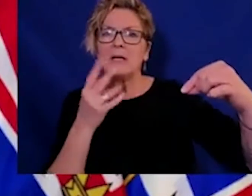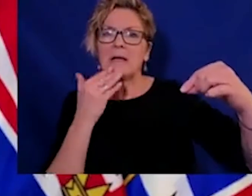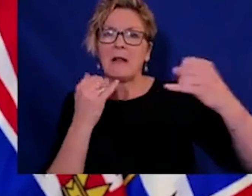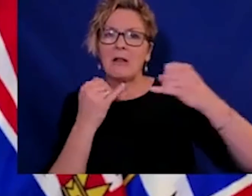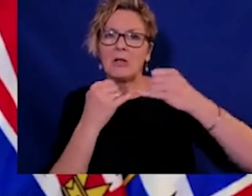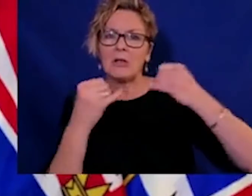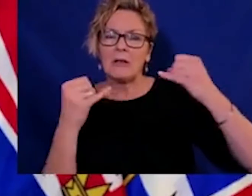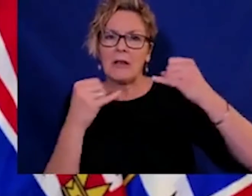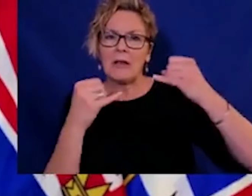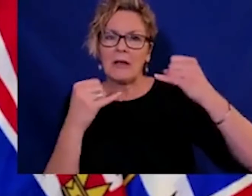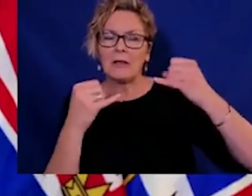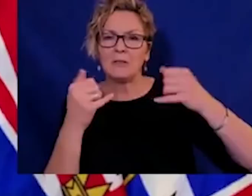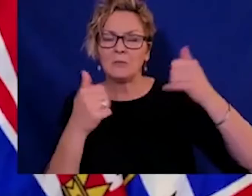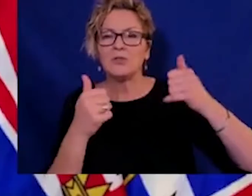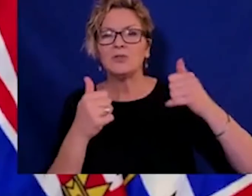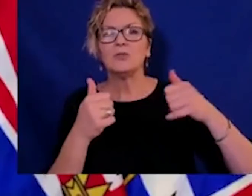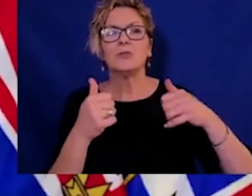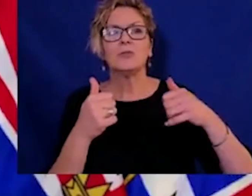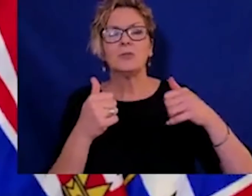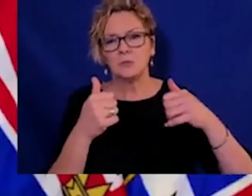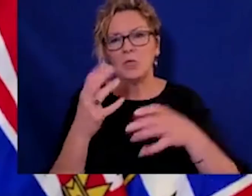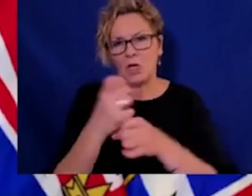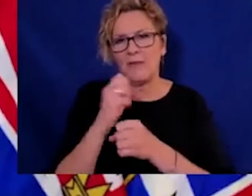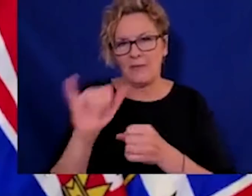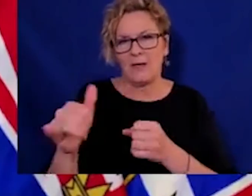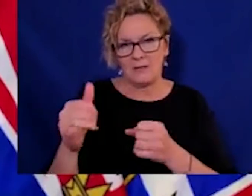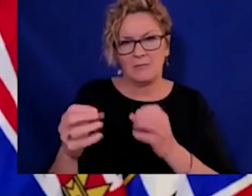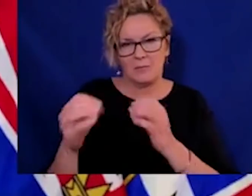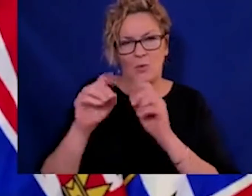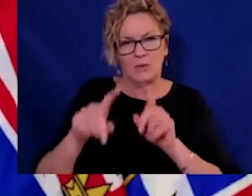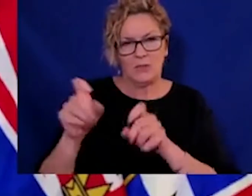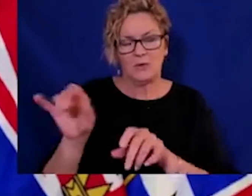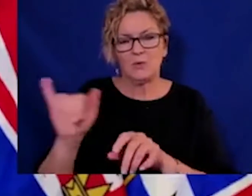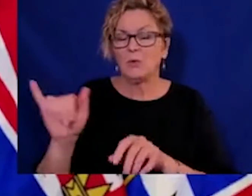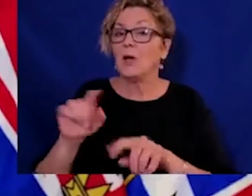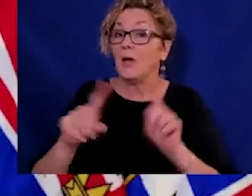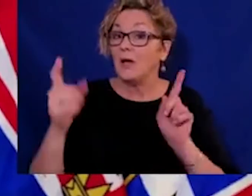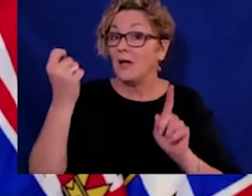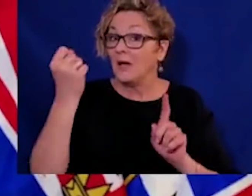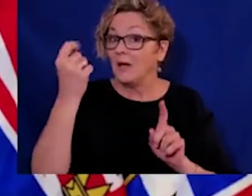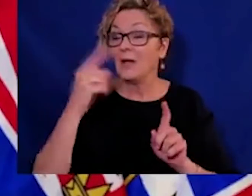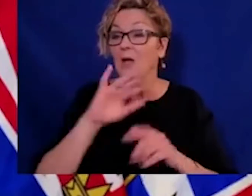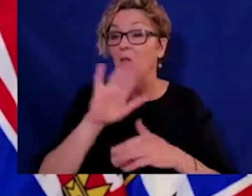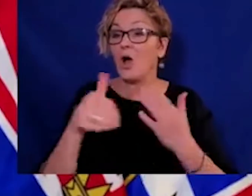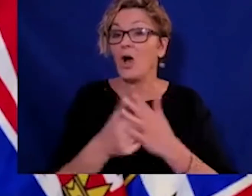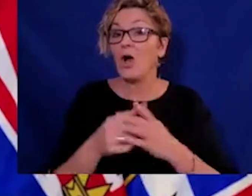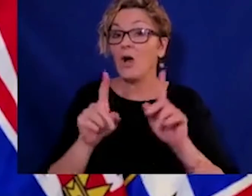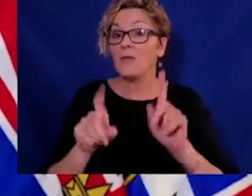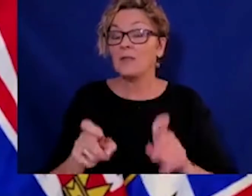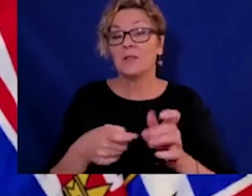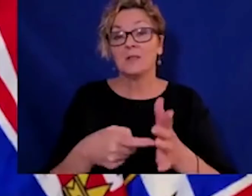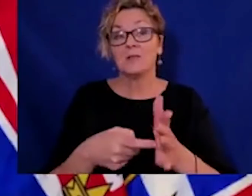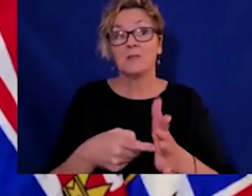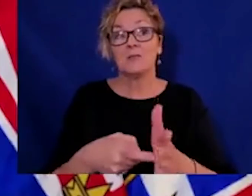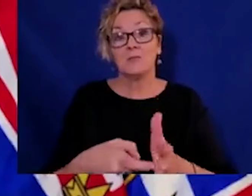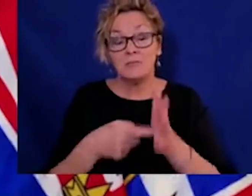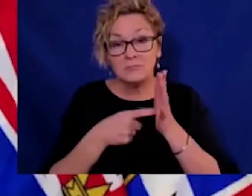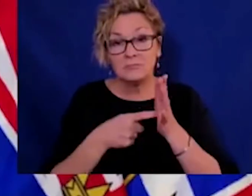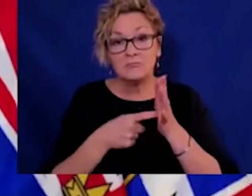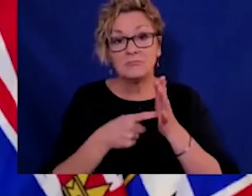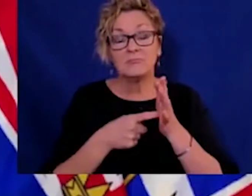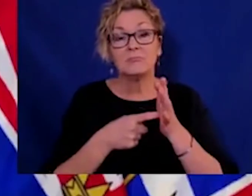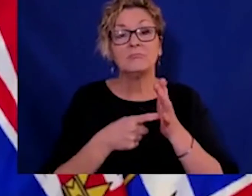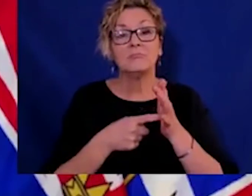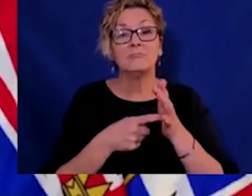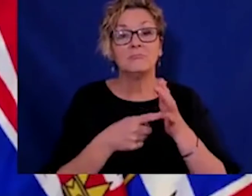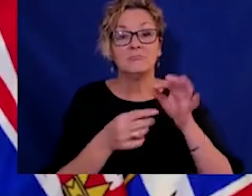are still require a nasal pharyngeal swab. So that means a healthcare worker has to do the swab, and if those have had